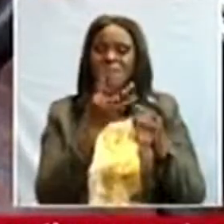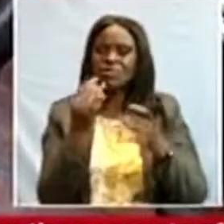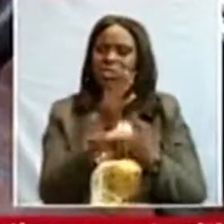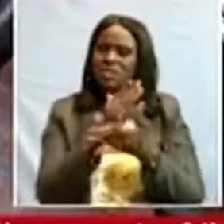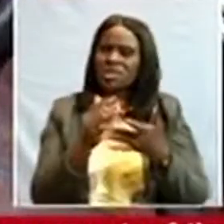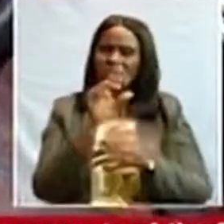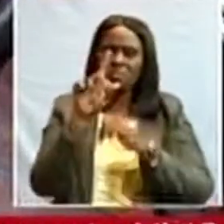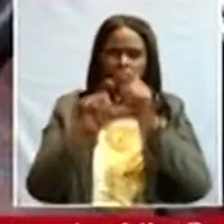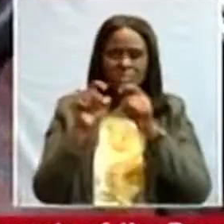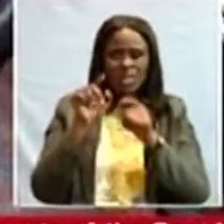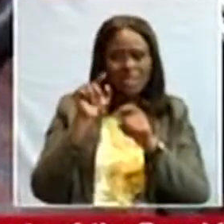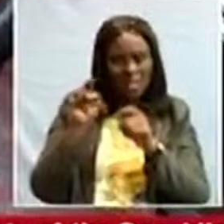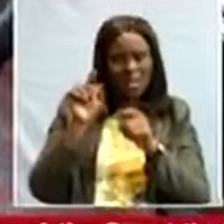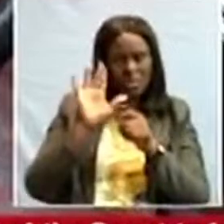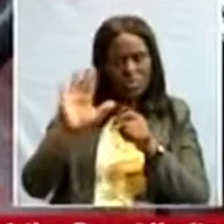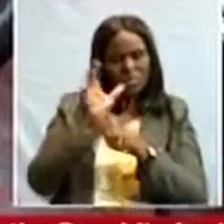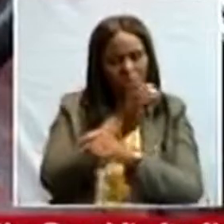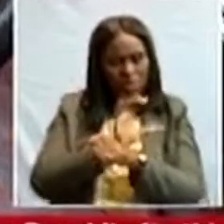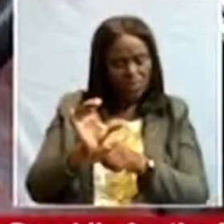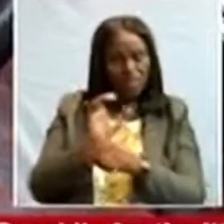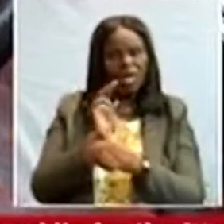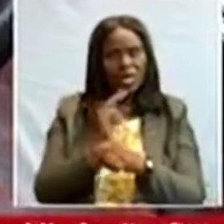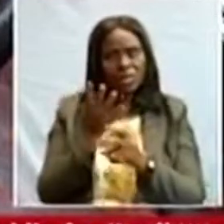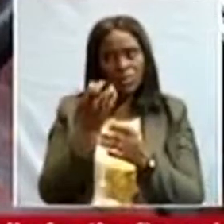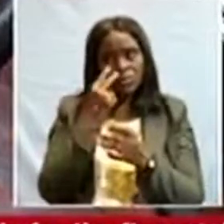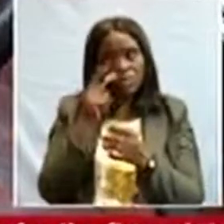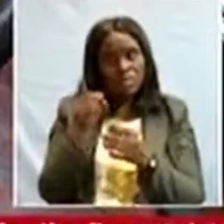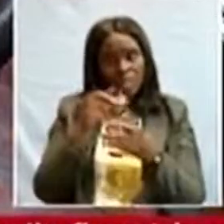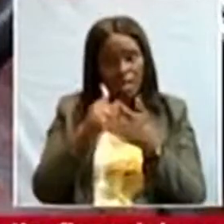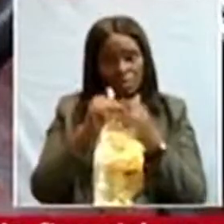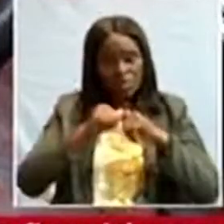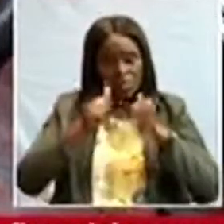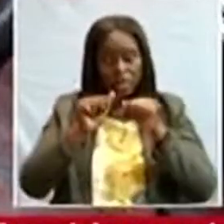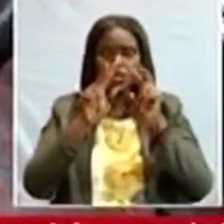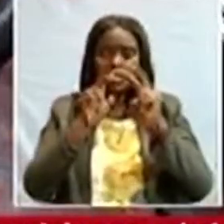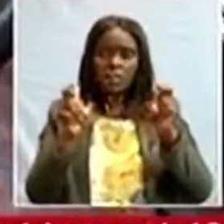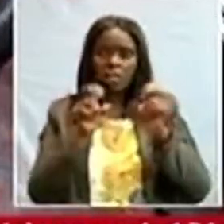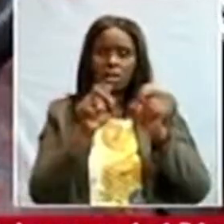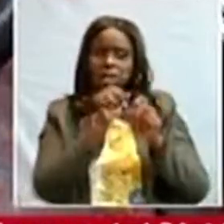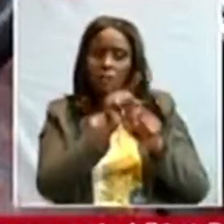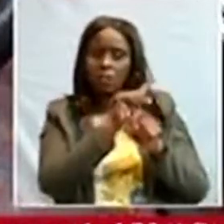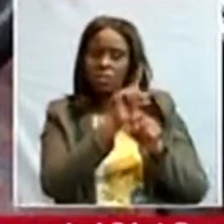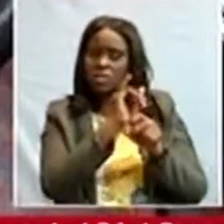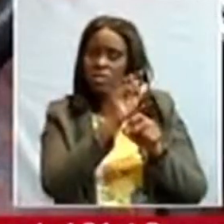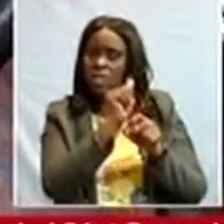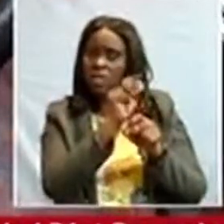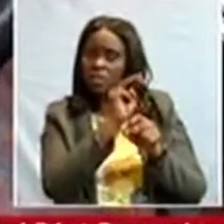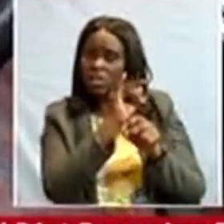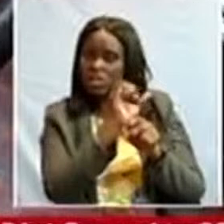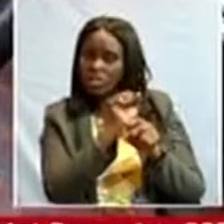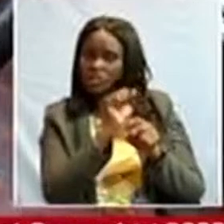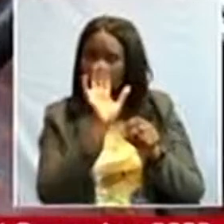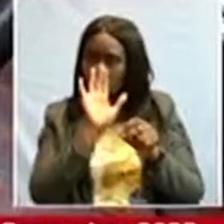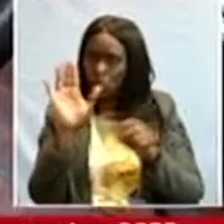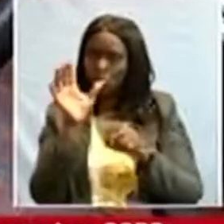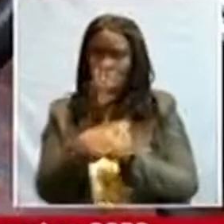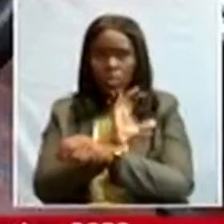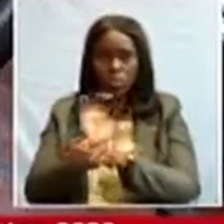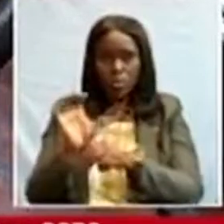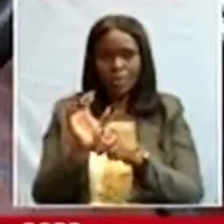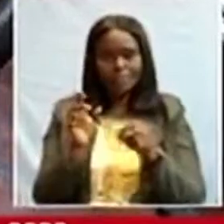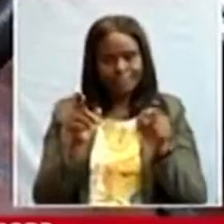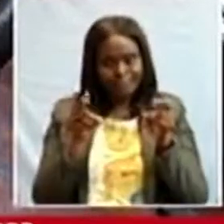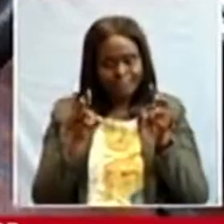of these questions are based on your system, so we want to see how we can interrogate between Ziamis and your system,